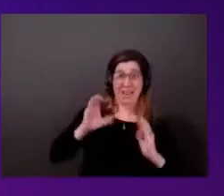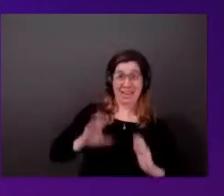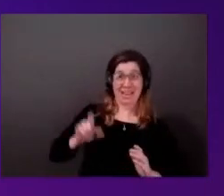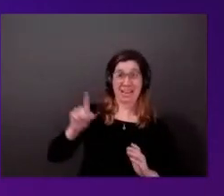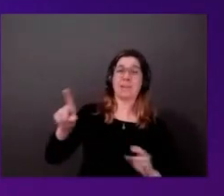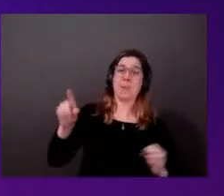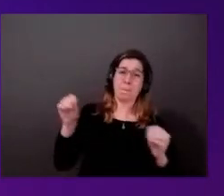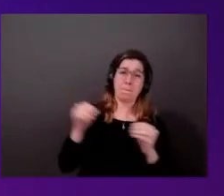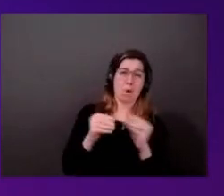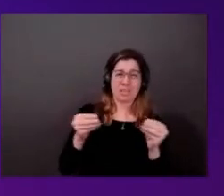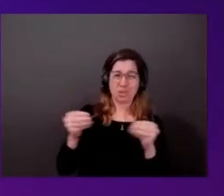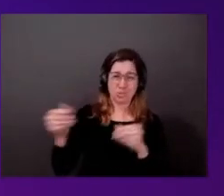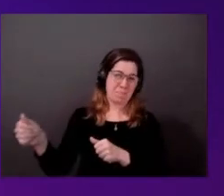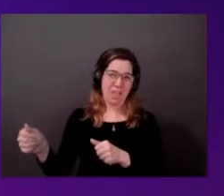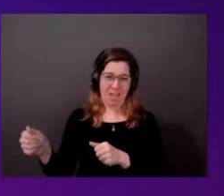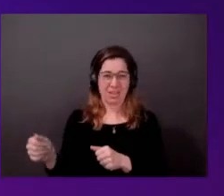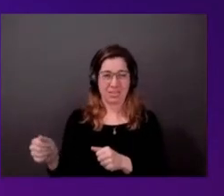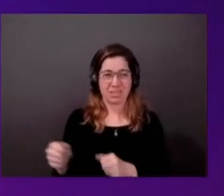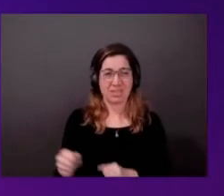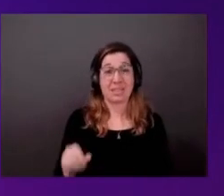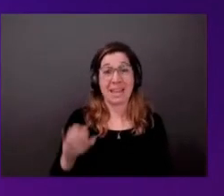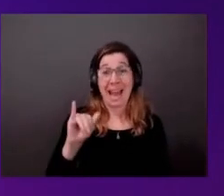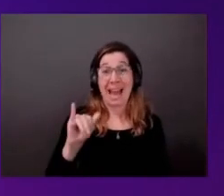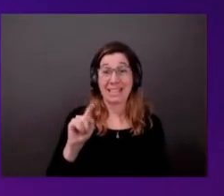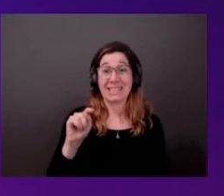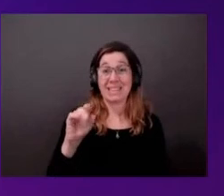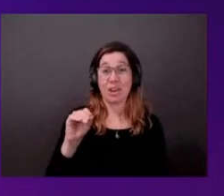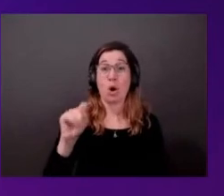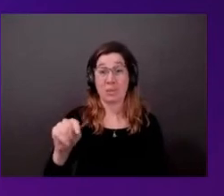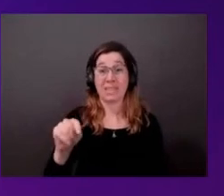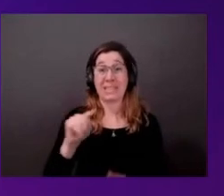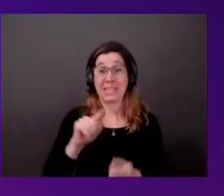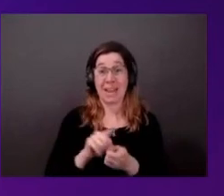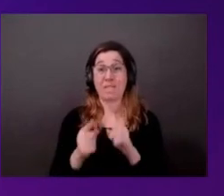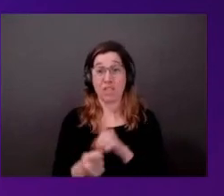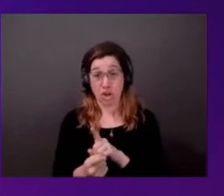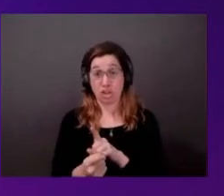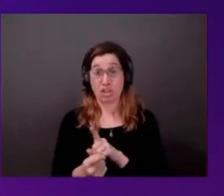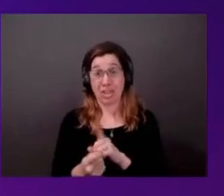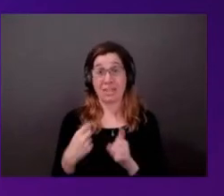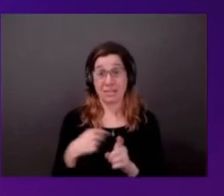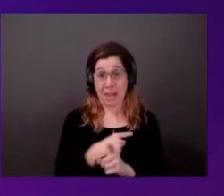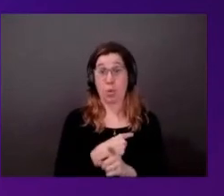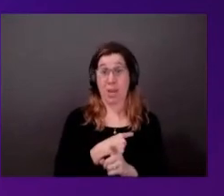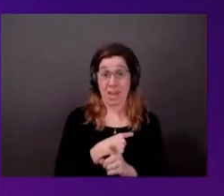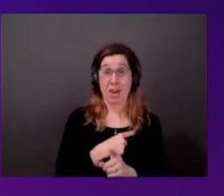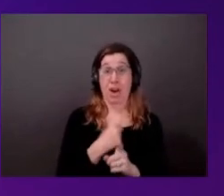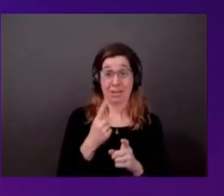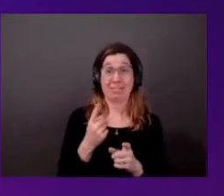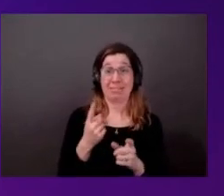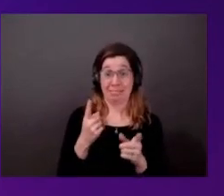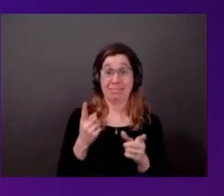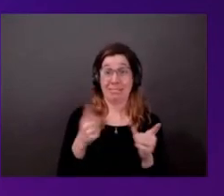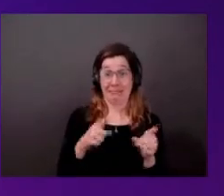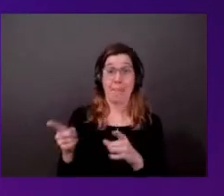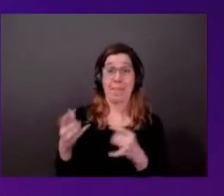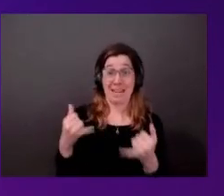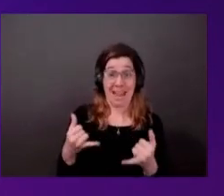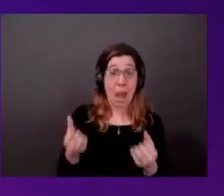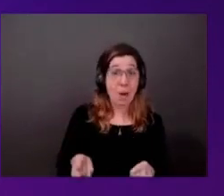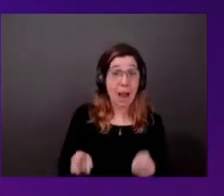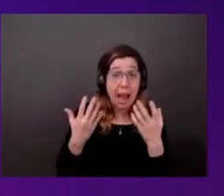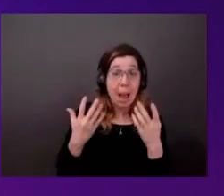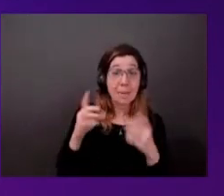The IT-OT convergence that we are undergoing right now, and the number of devices connected and how much data is starting to stream, it's